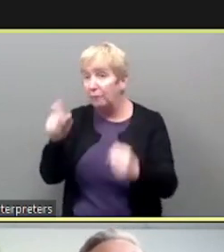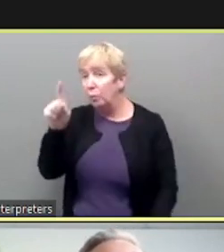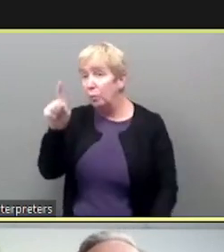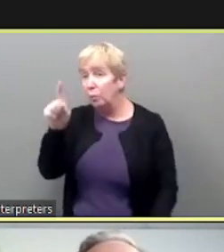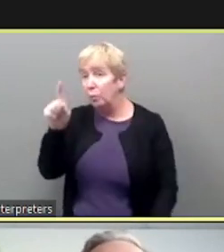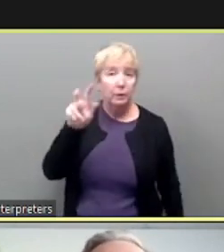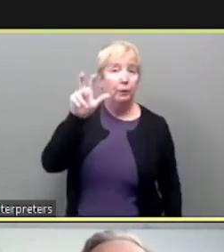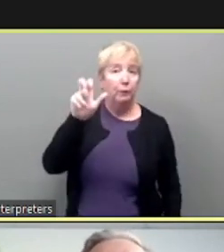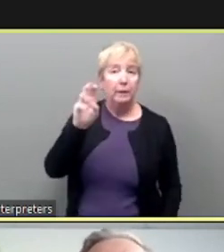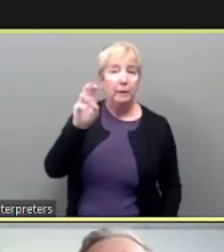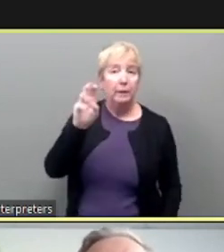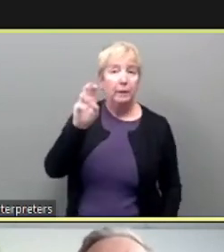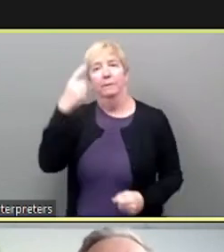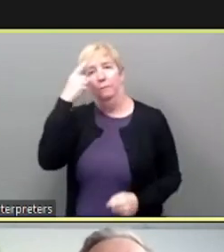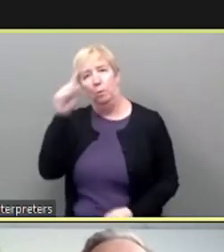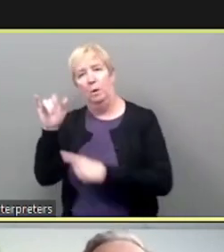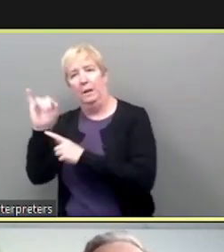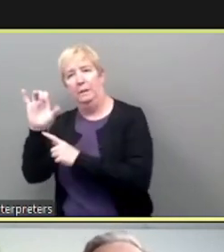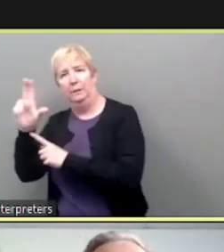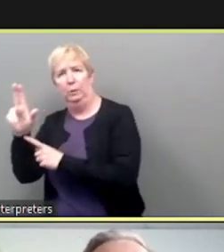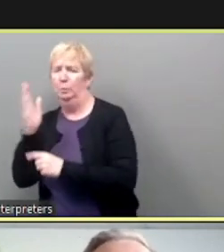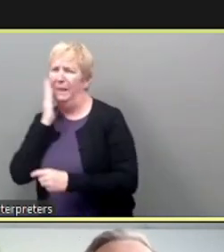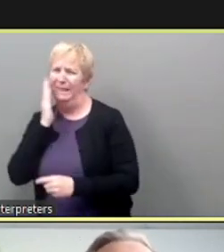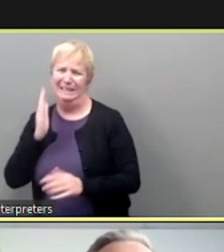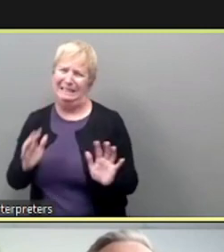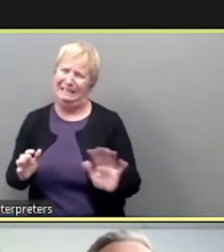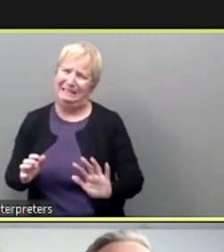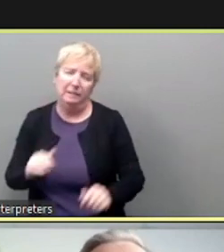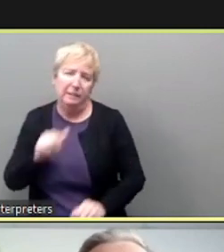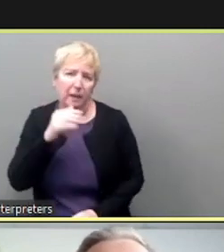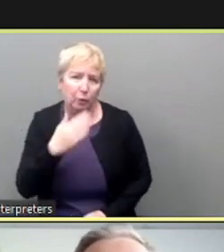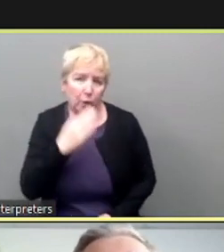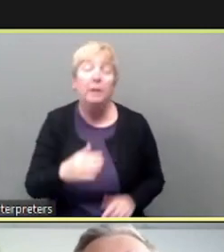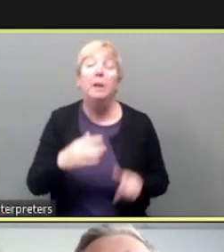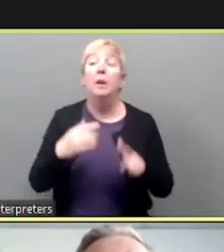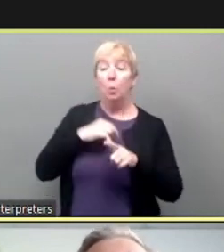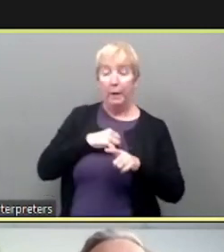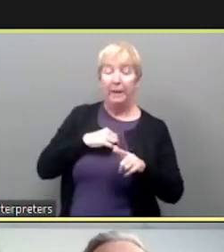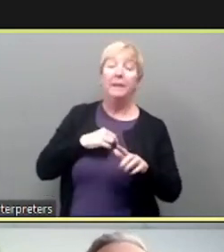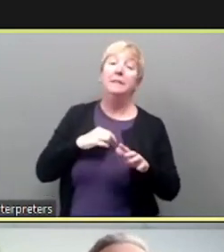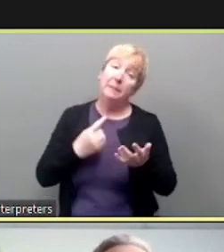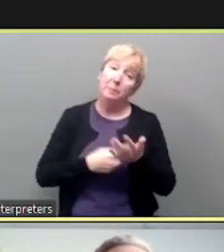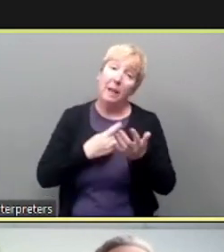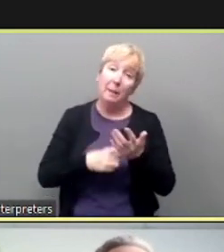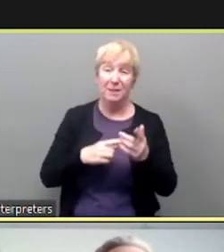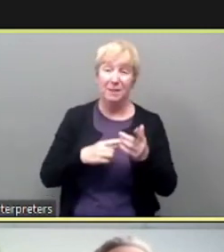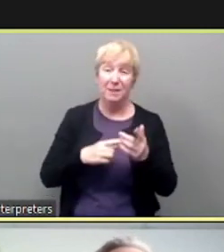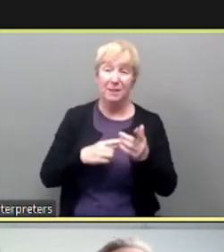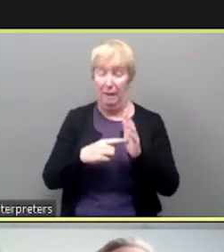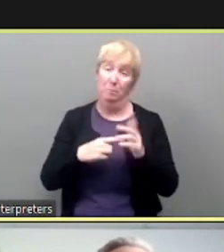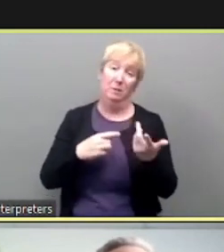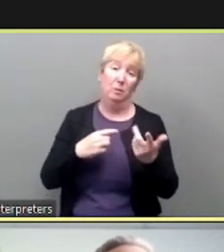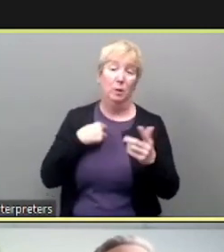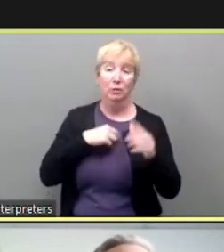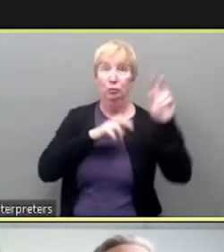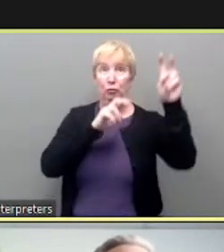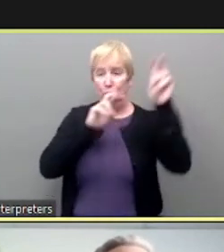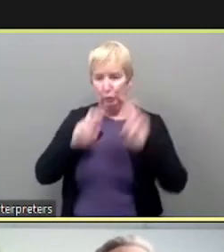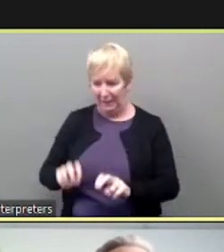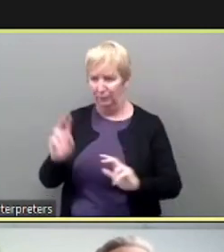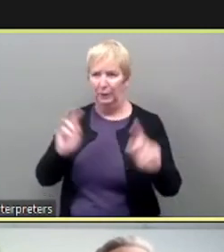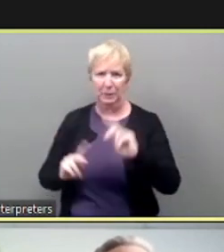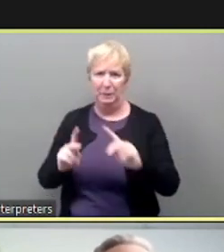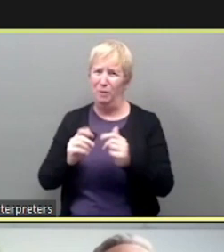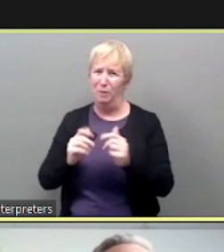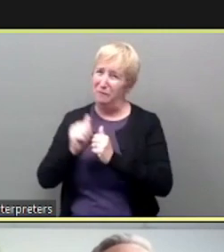also transferring people from one place to almost the farthest away. Last week I talked about transfers from